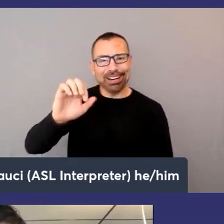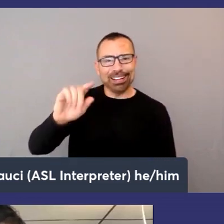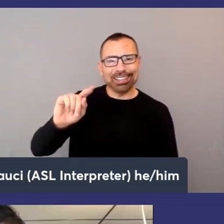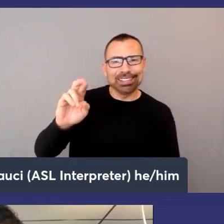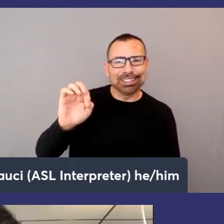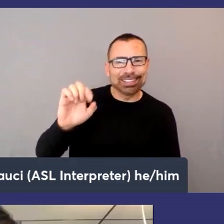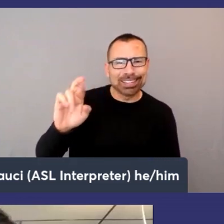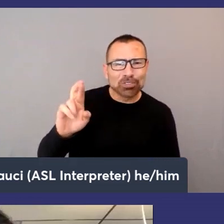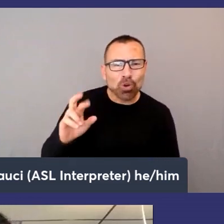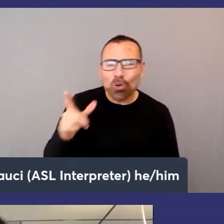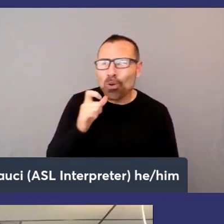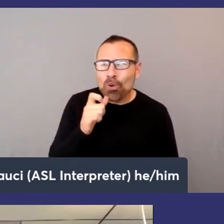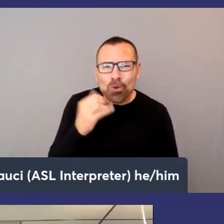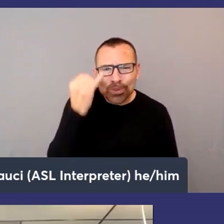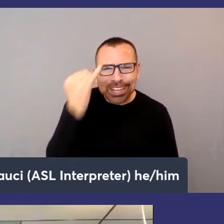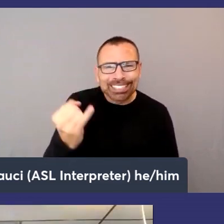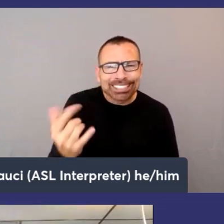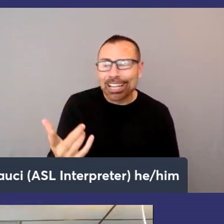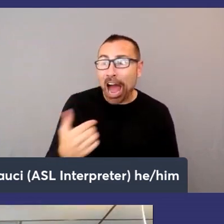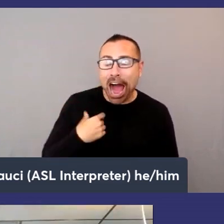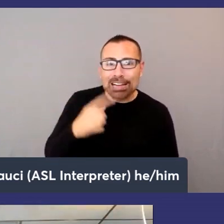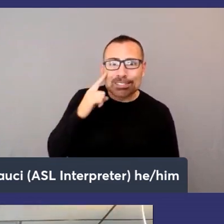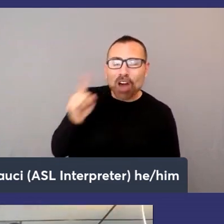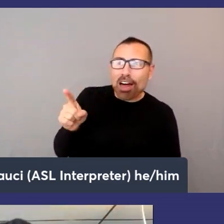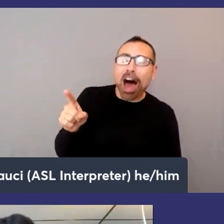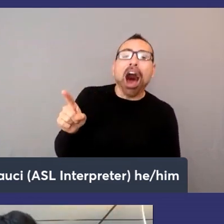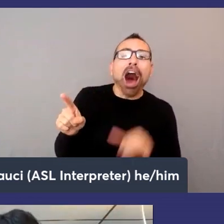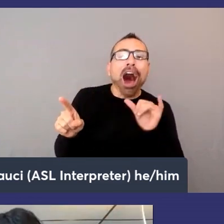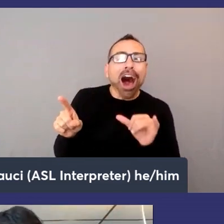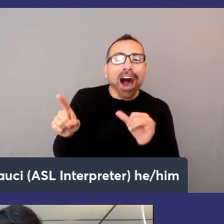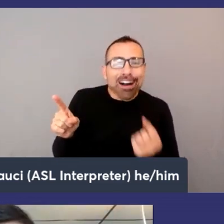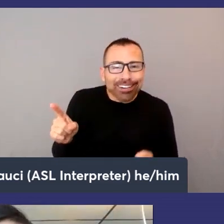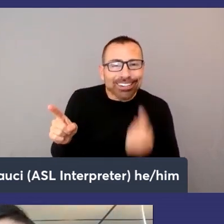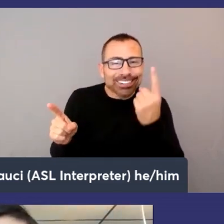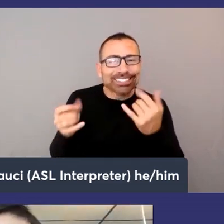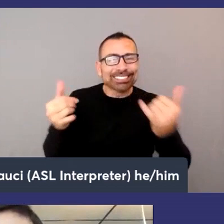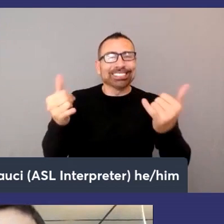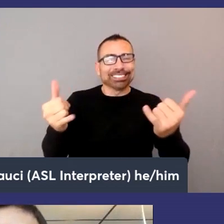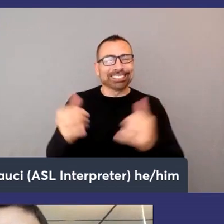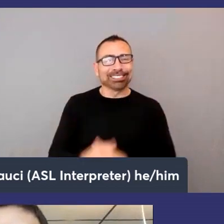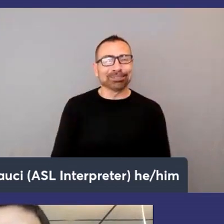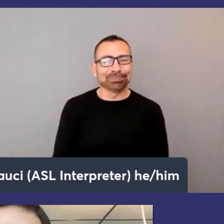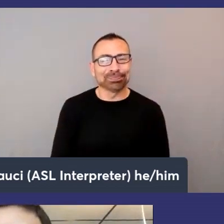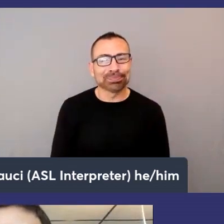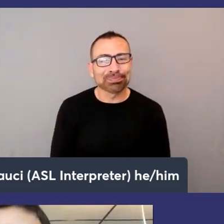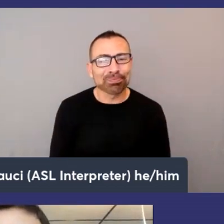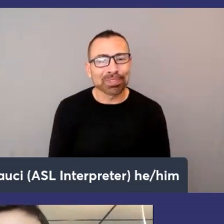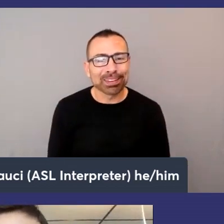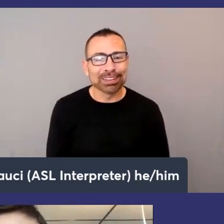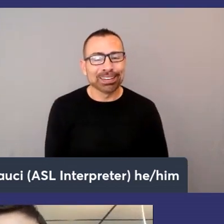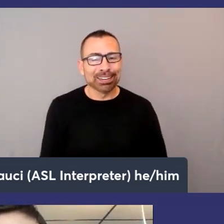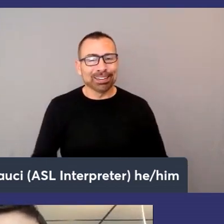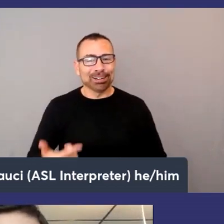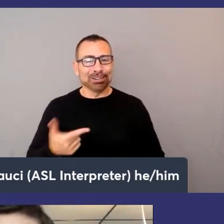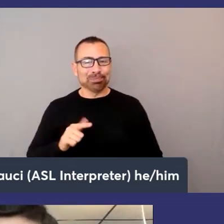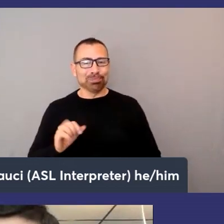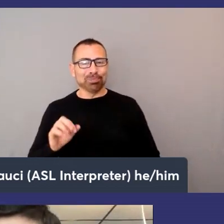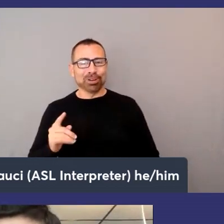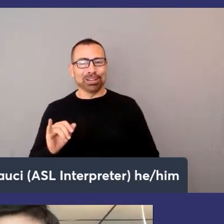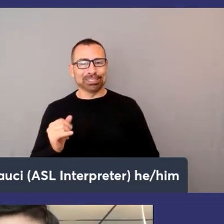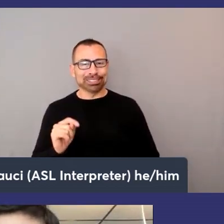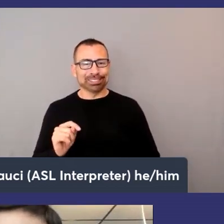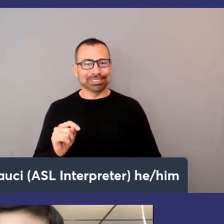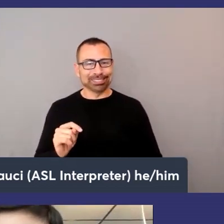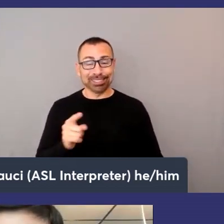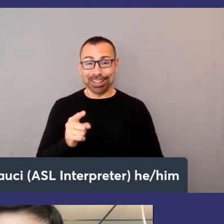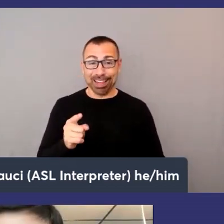when I saw the lint roller. I was like, I now understand what this thing does. I would say it is definitely it was before my